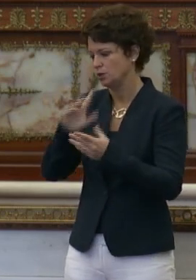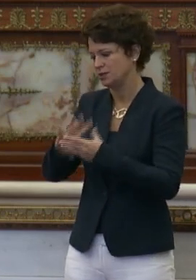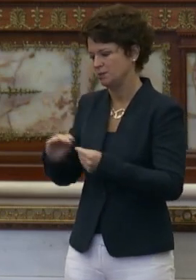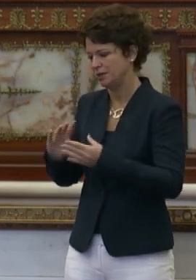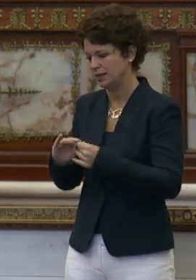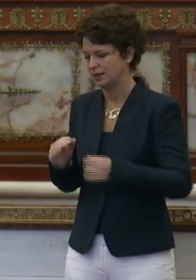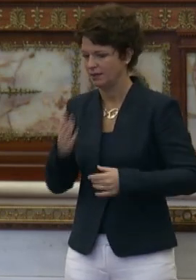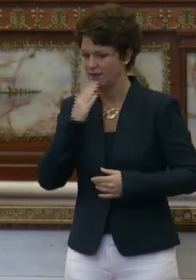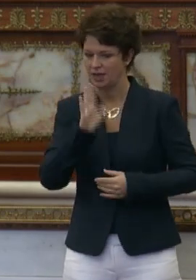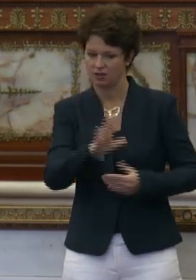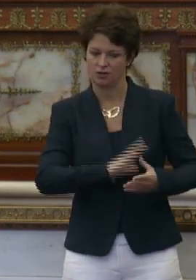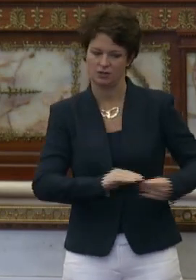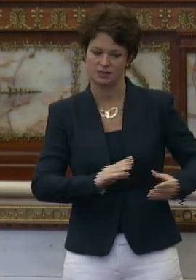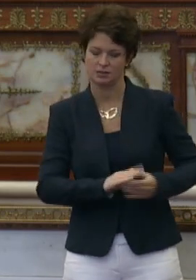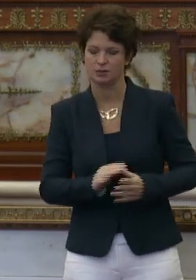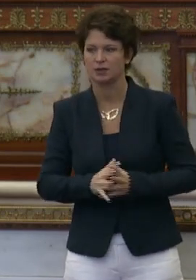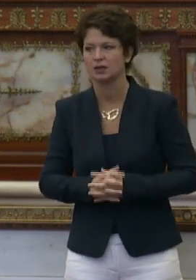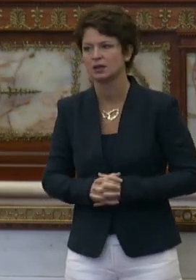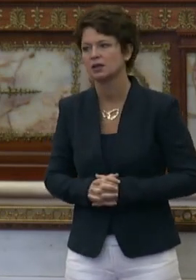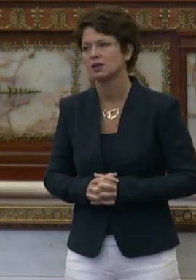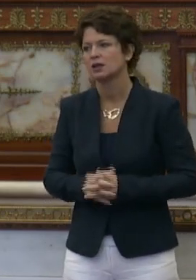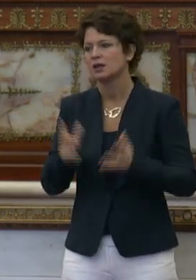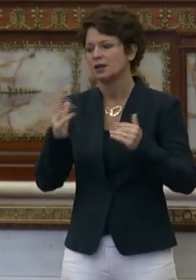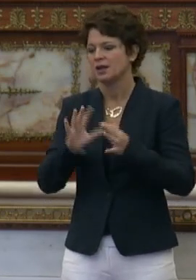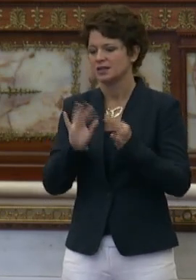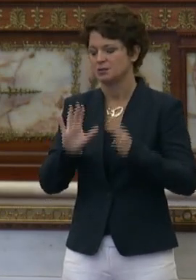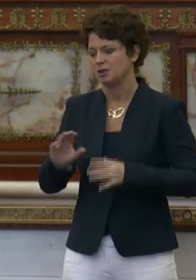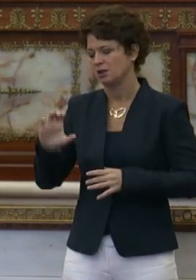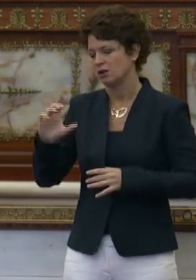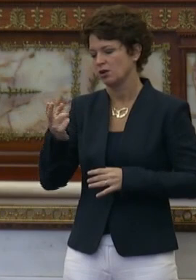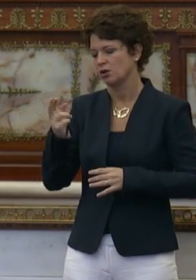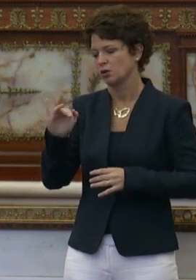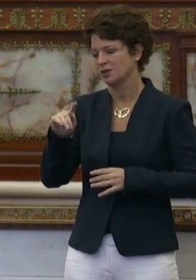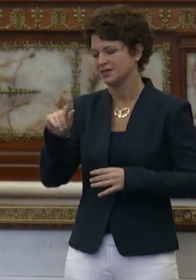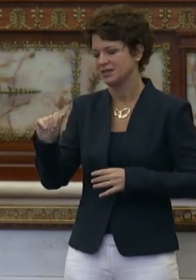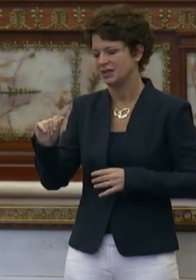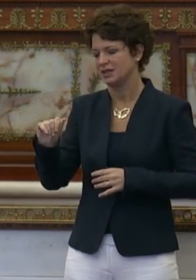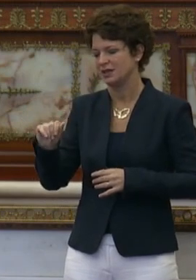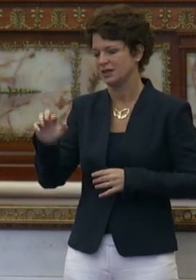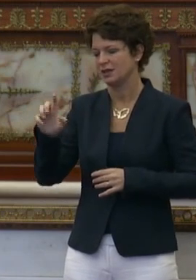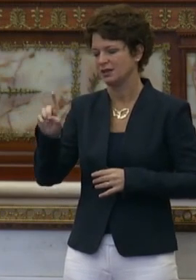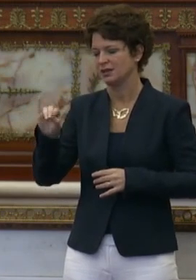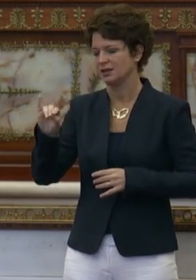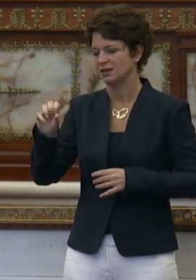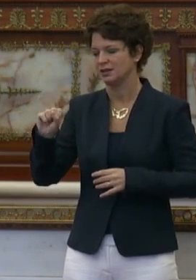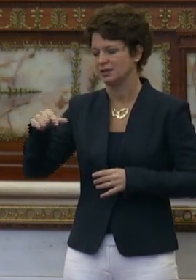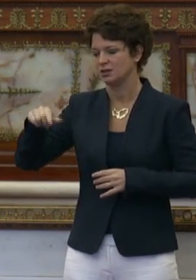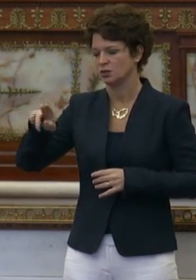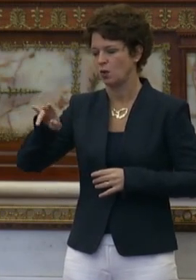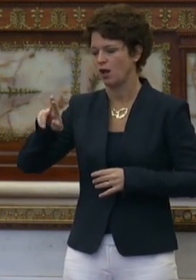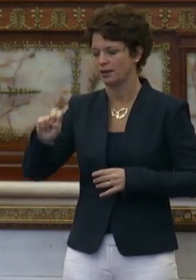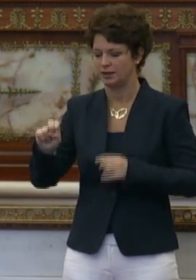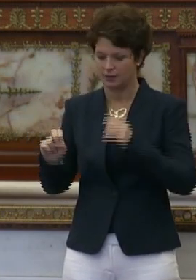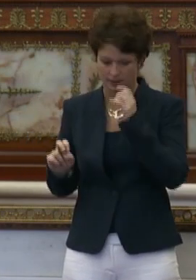testimony. The next speaker is Christina Giswali.